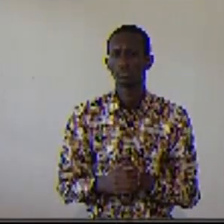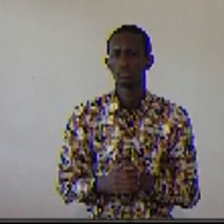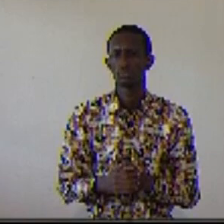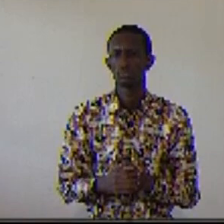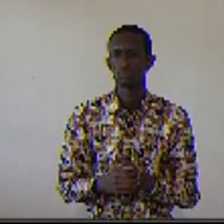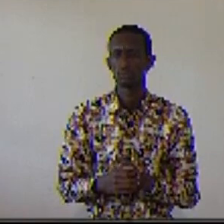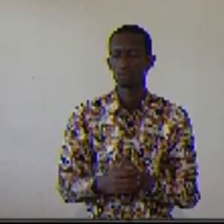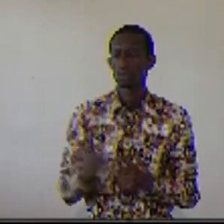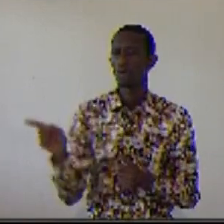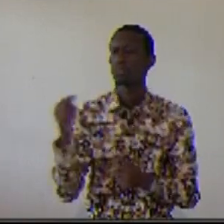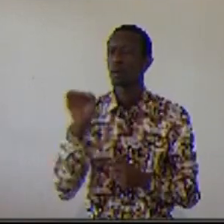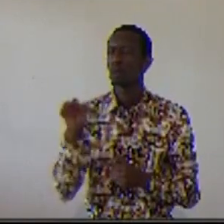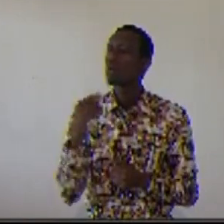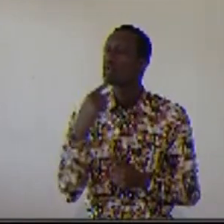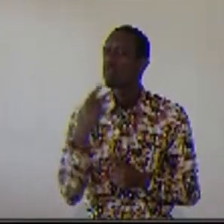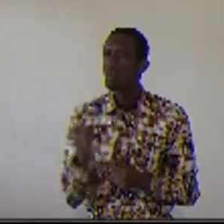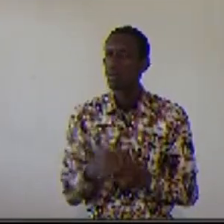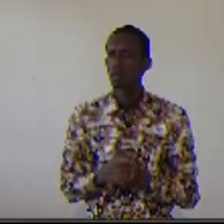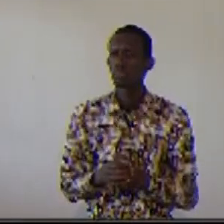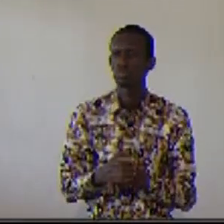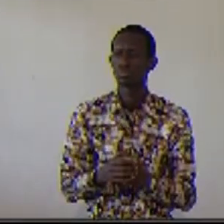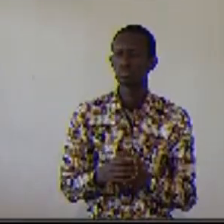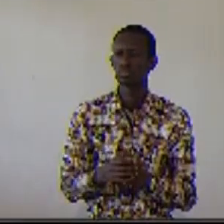state the conditions necessary for rusting.